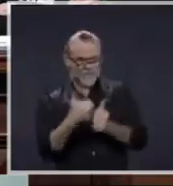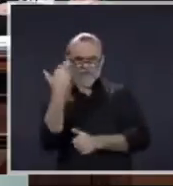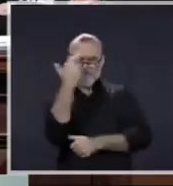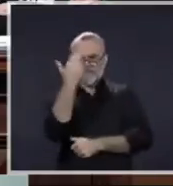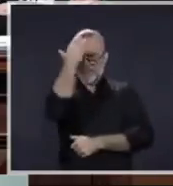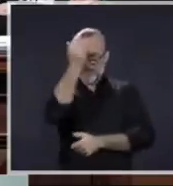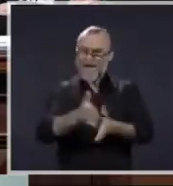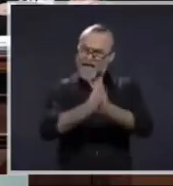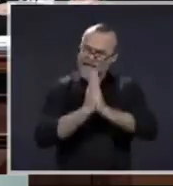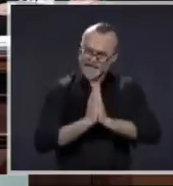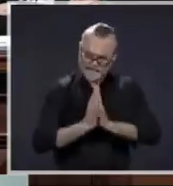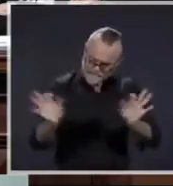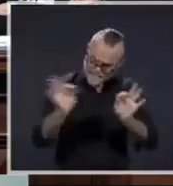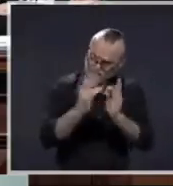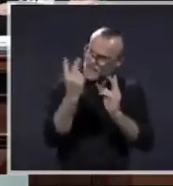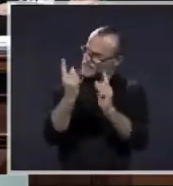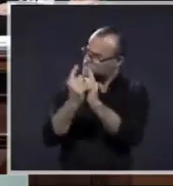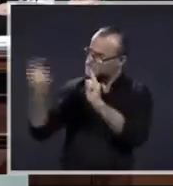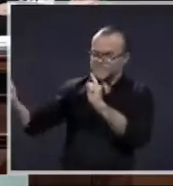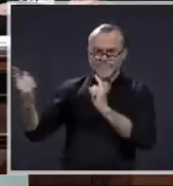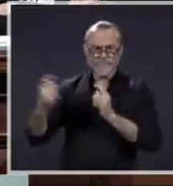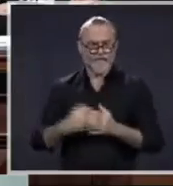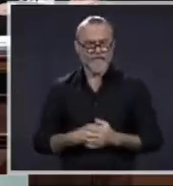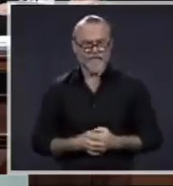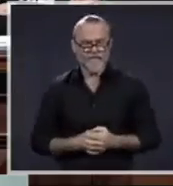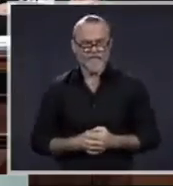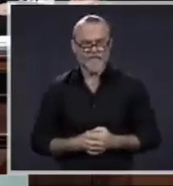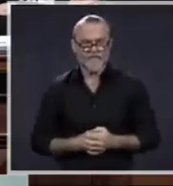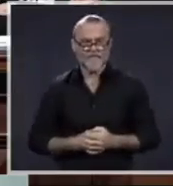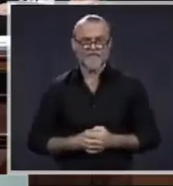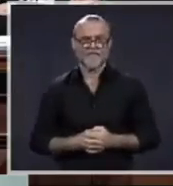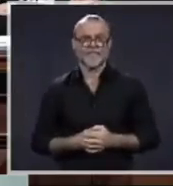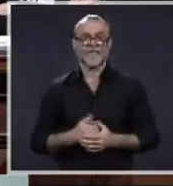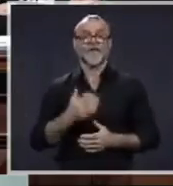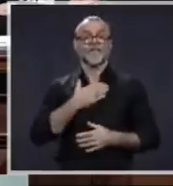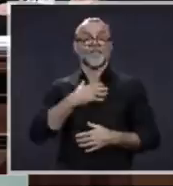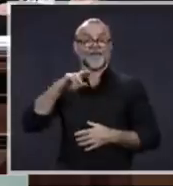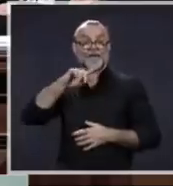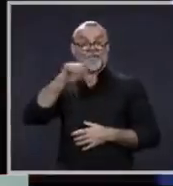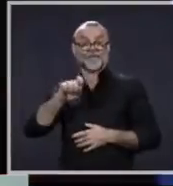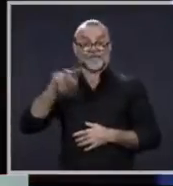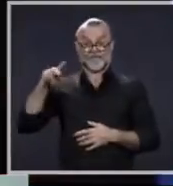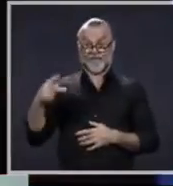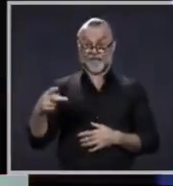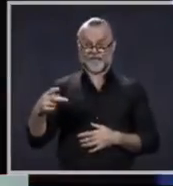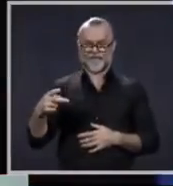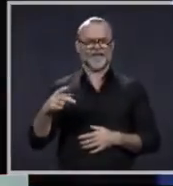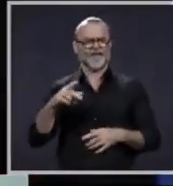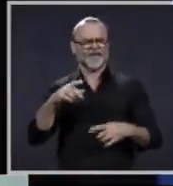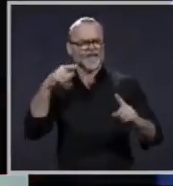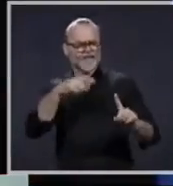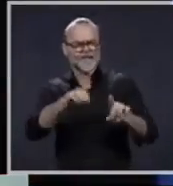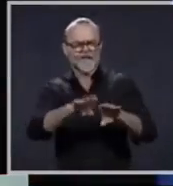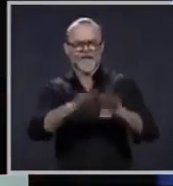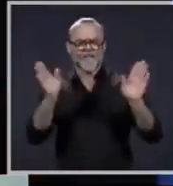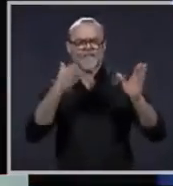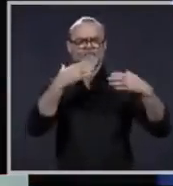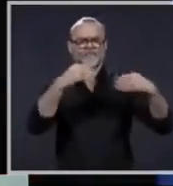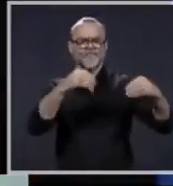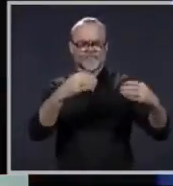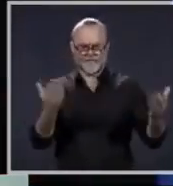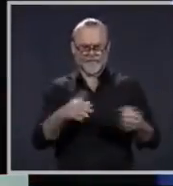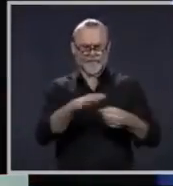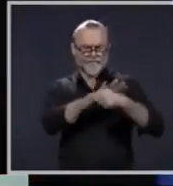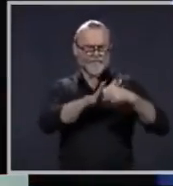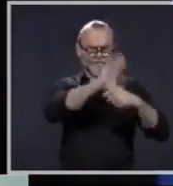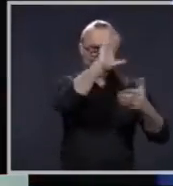parents. Why the rush? Why rushing things? I don't think we're rushing. I think that the retail business